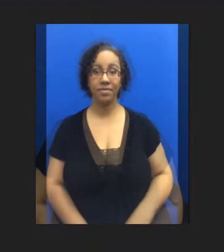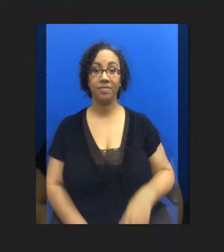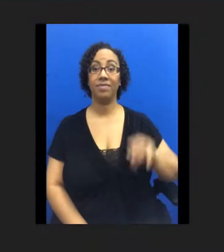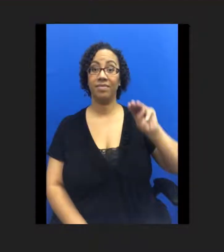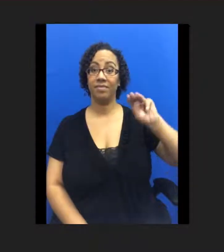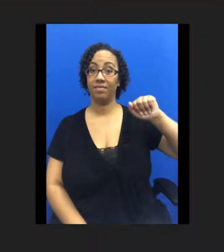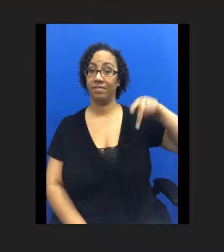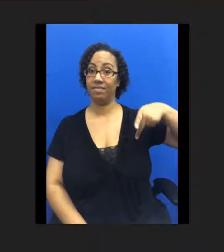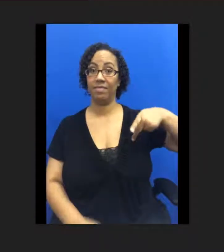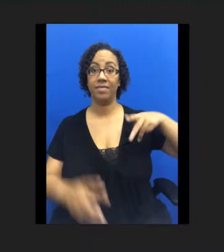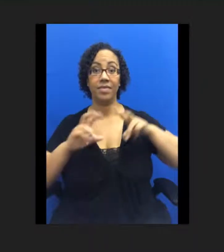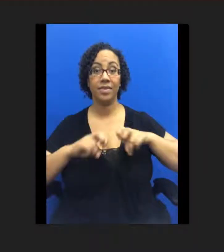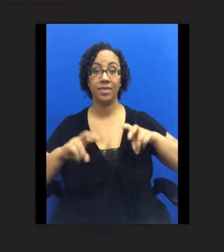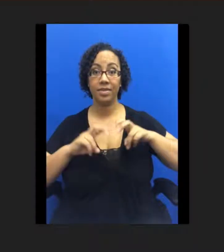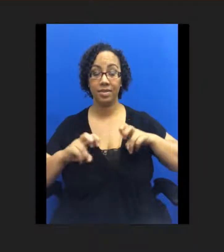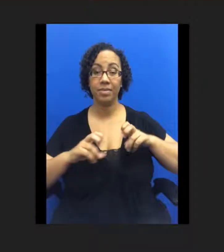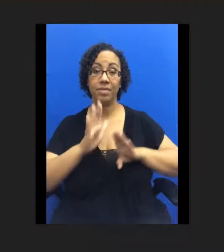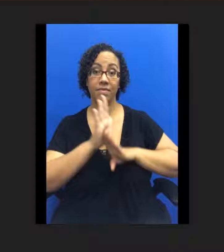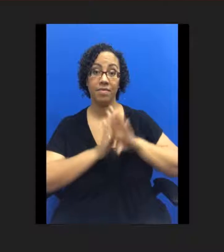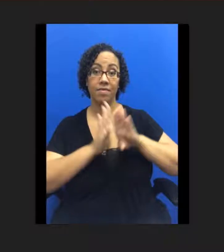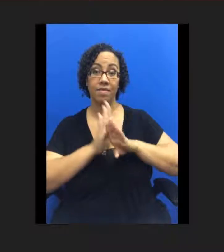or MAP.